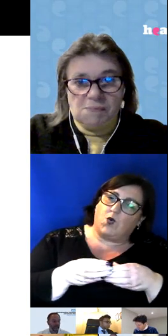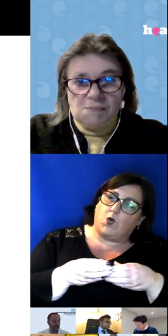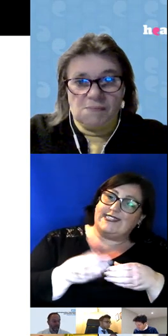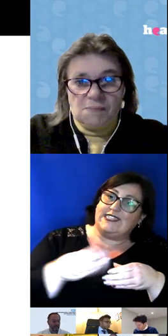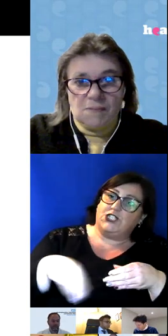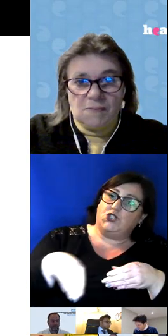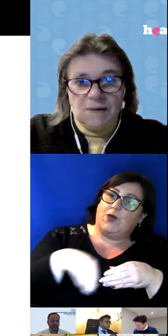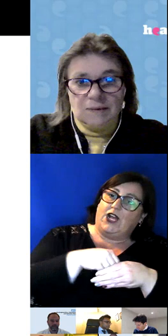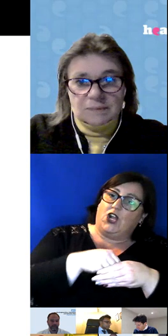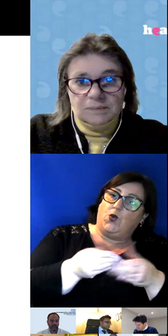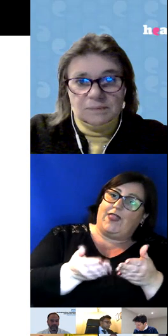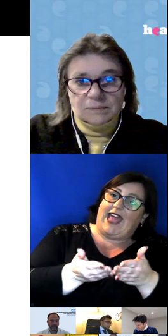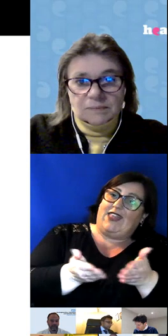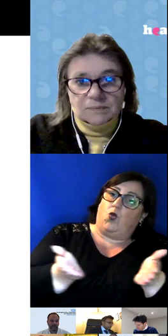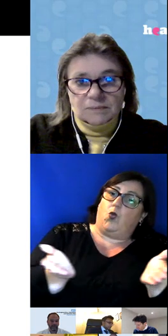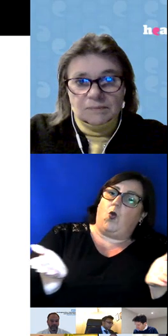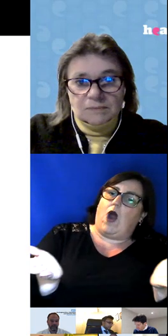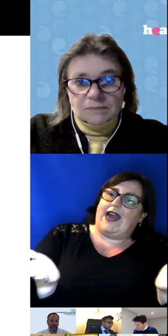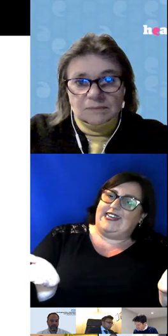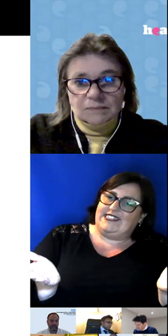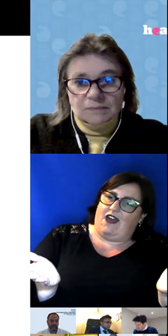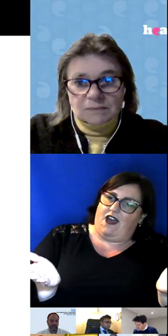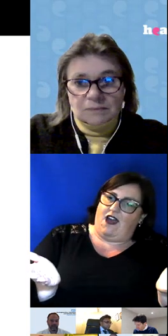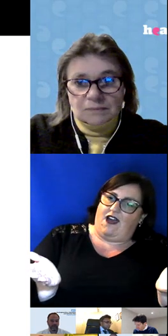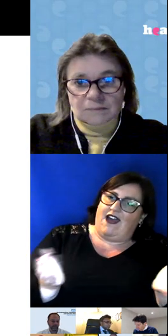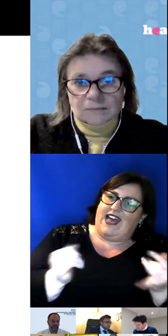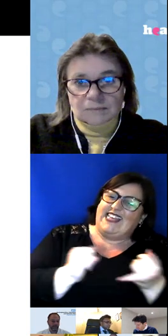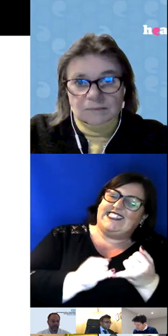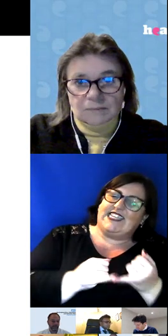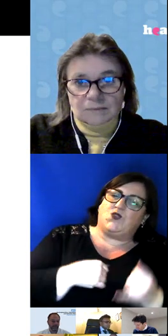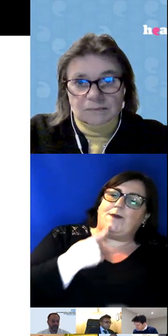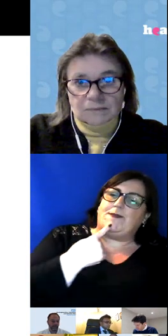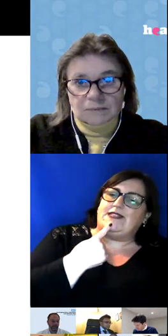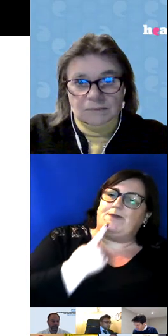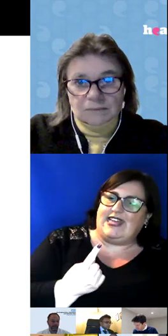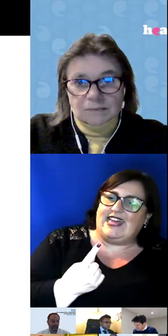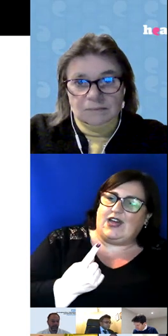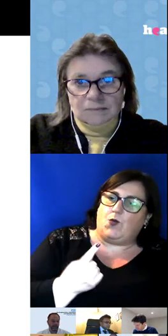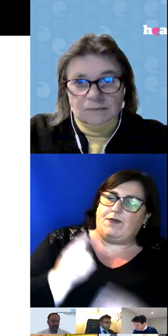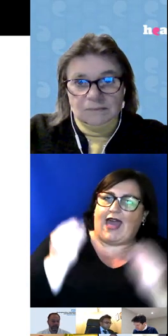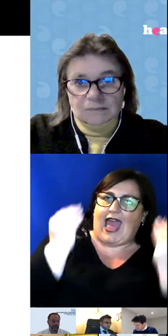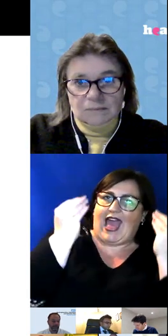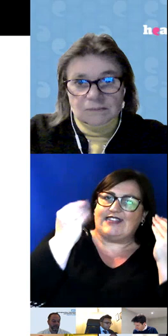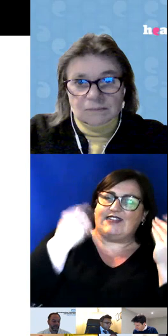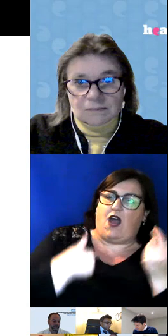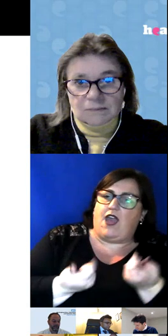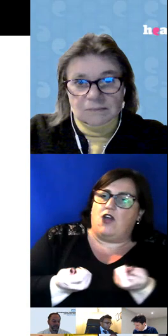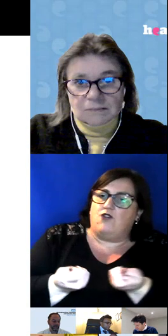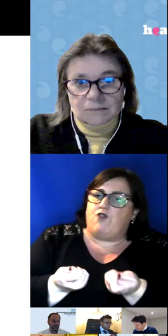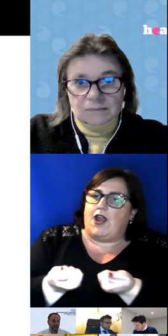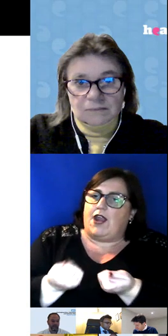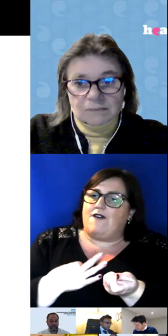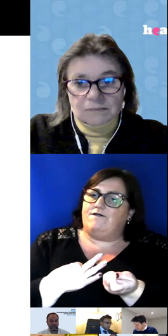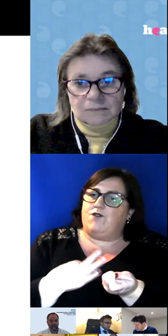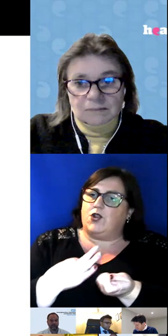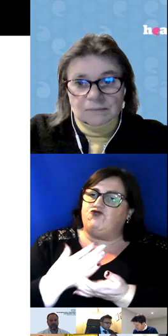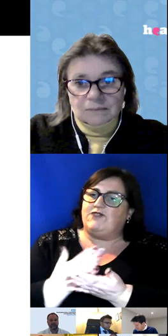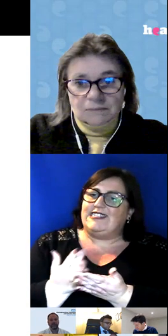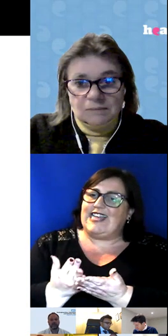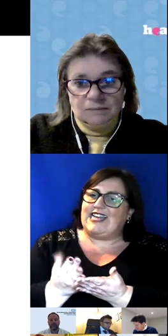in the wider sense. And I speak in my hat as running a voluntary sector charity in